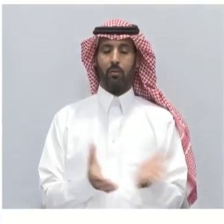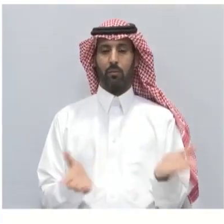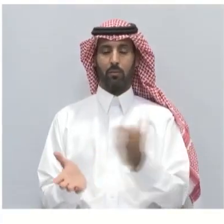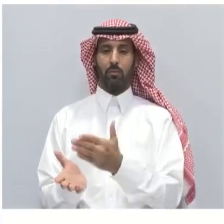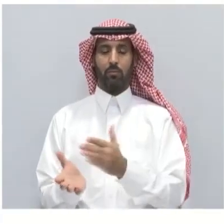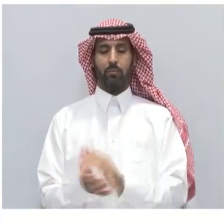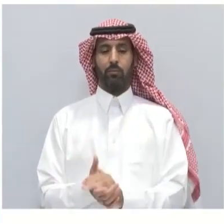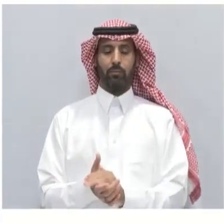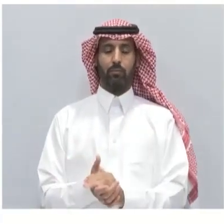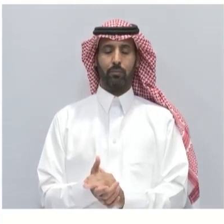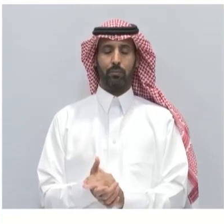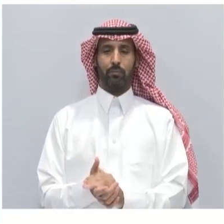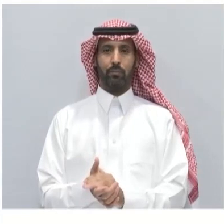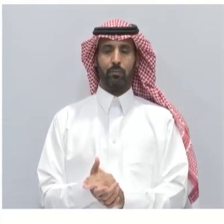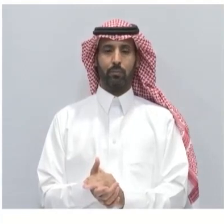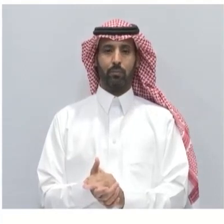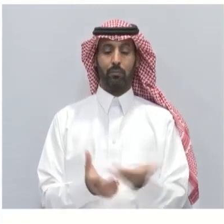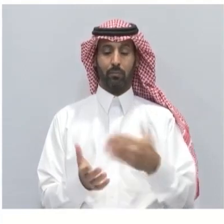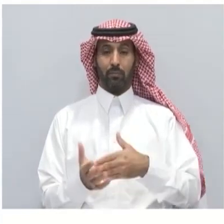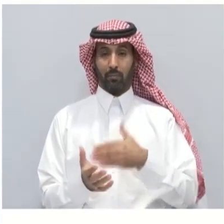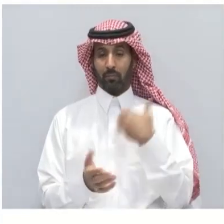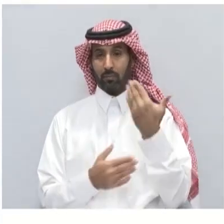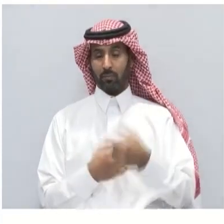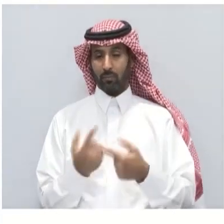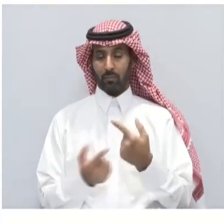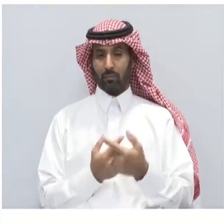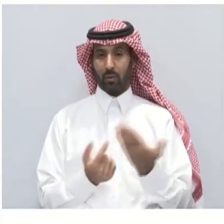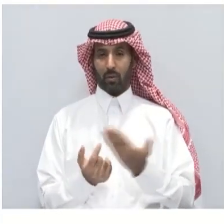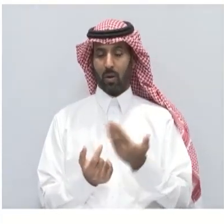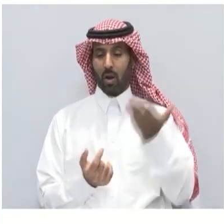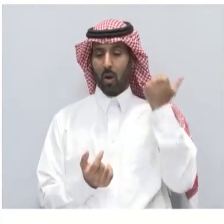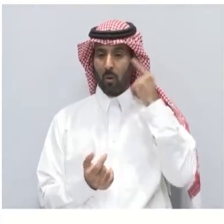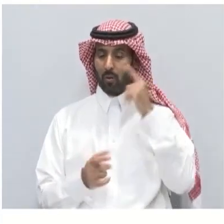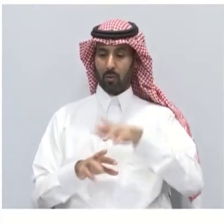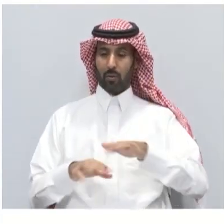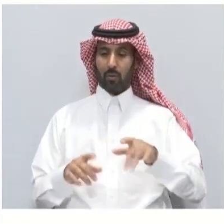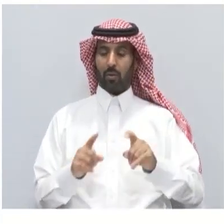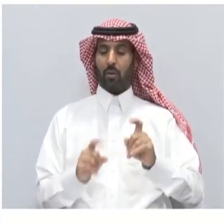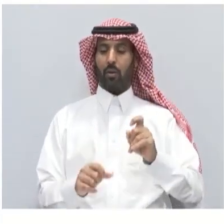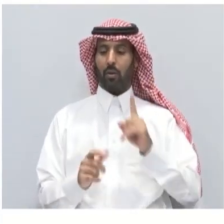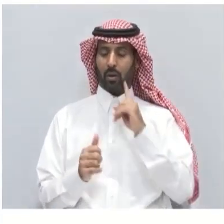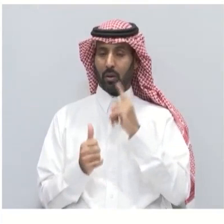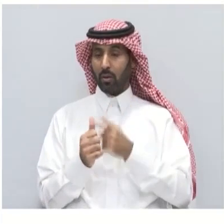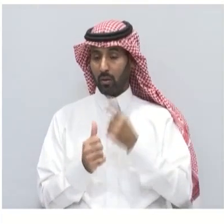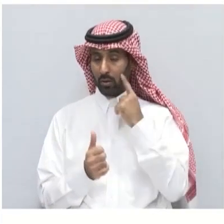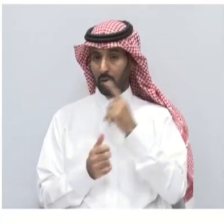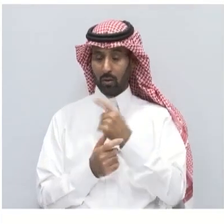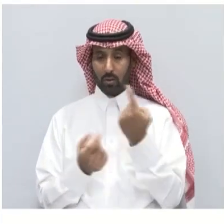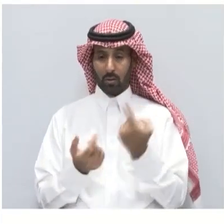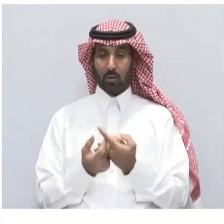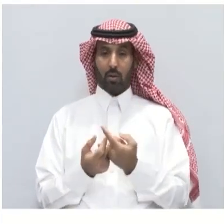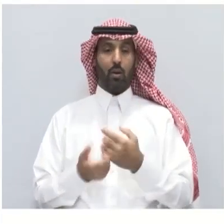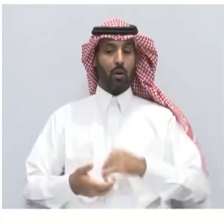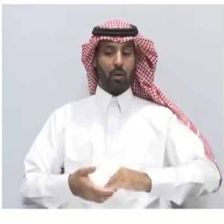the, and here, revising our previous lesson, has the internet ever helped you to meet or reconnect with people, our